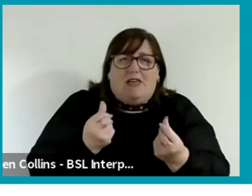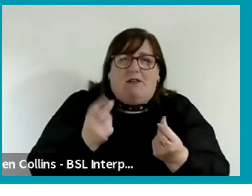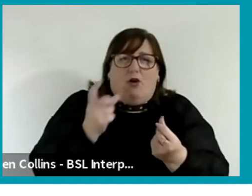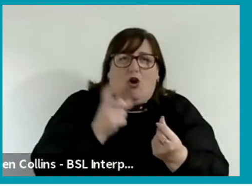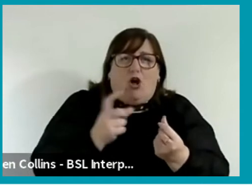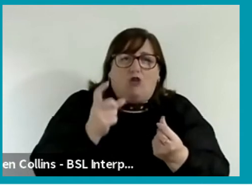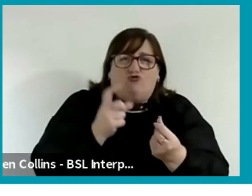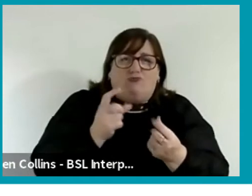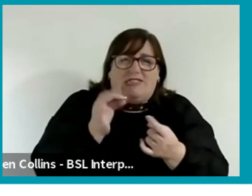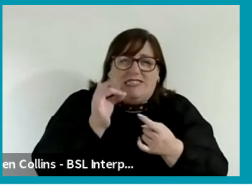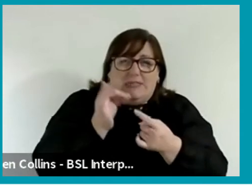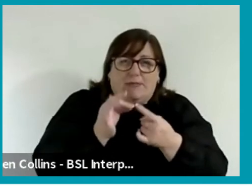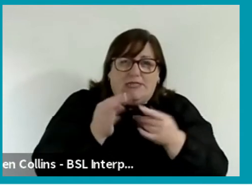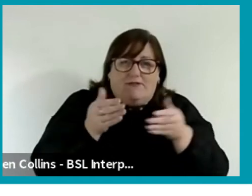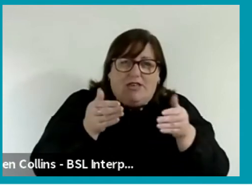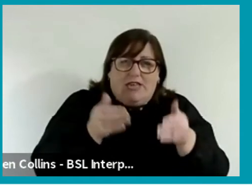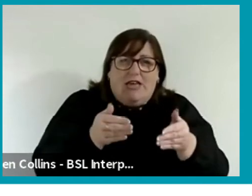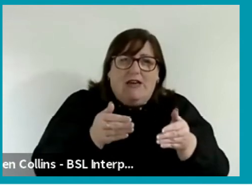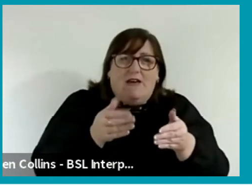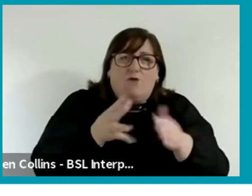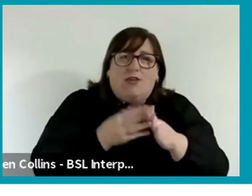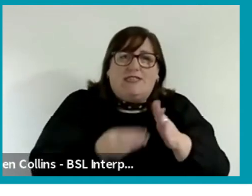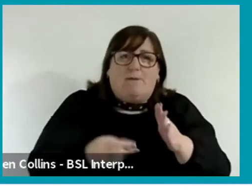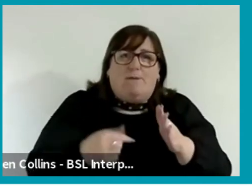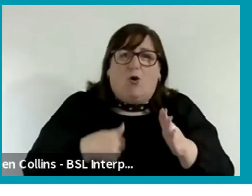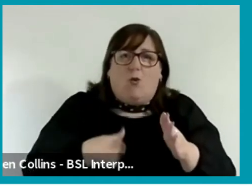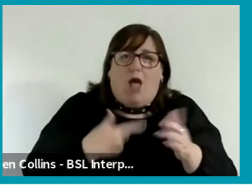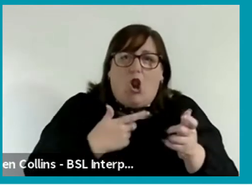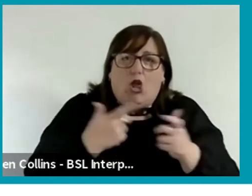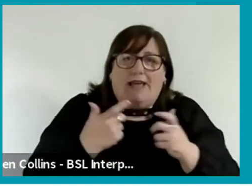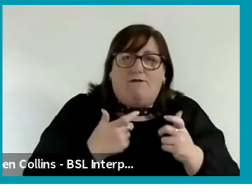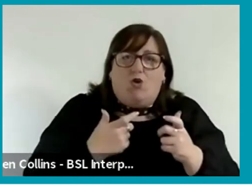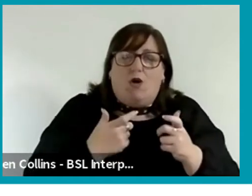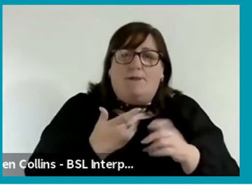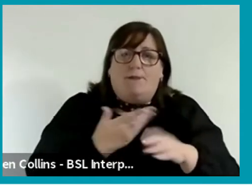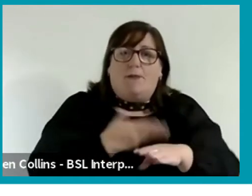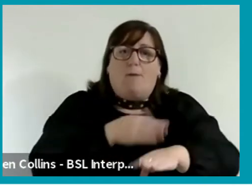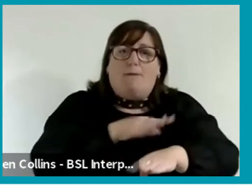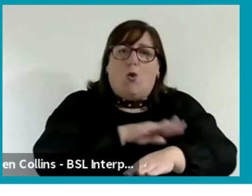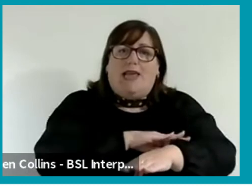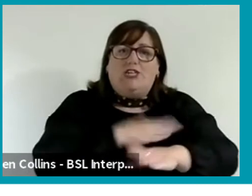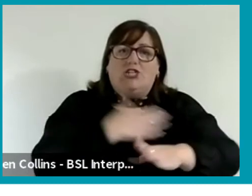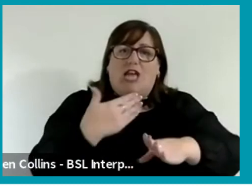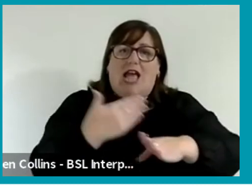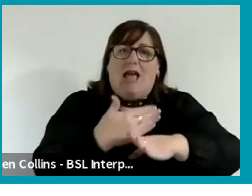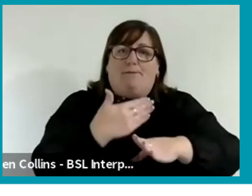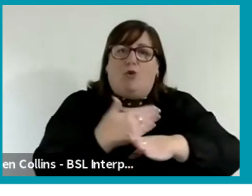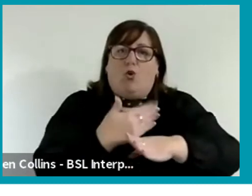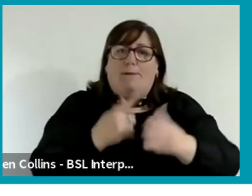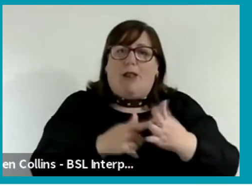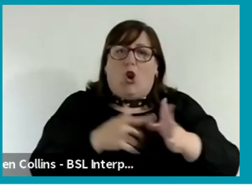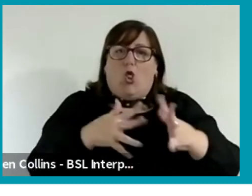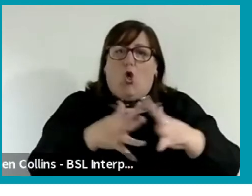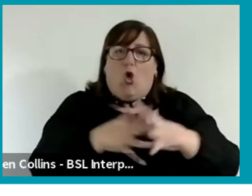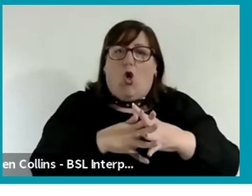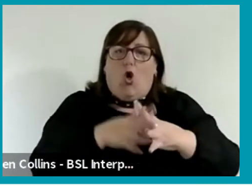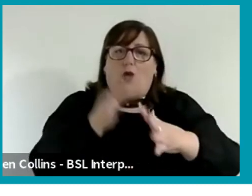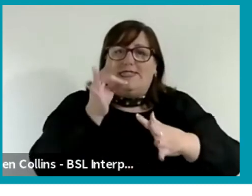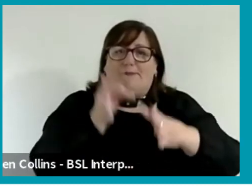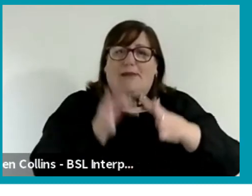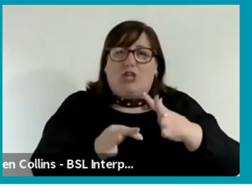for Polish employment law specialists. We do advertise jobs in various locations so that people can apply, and we